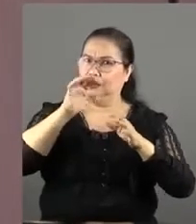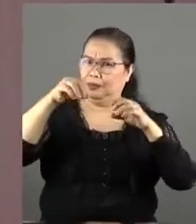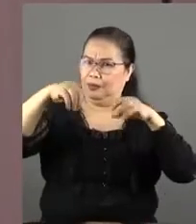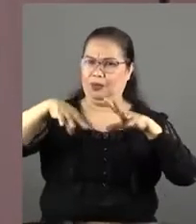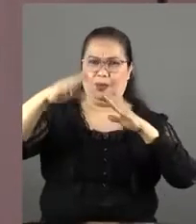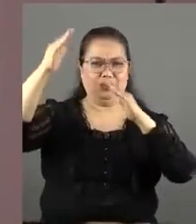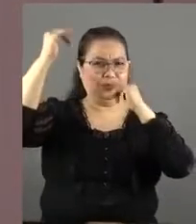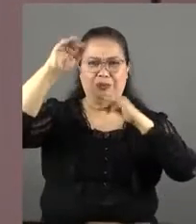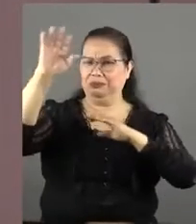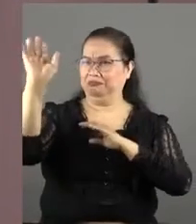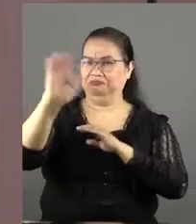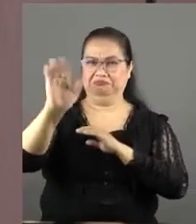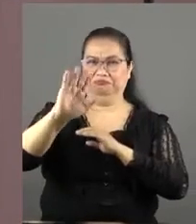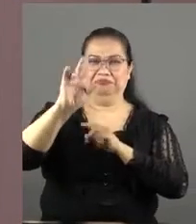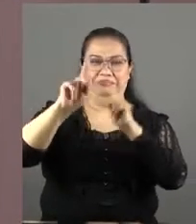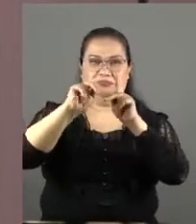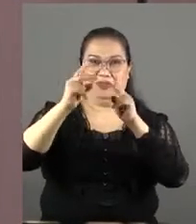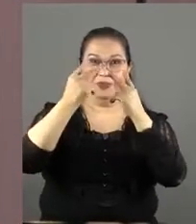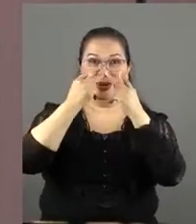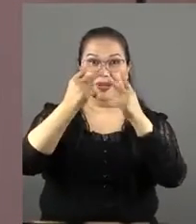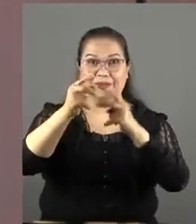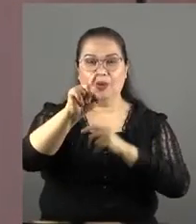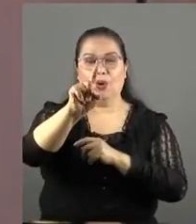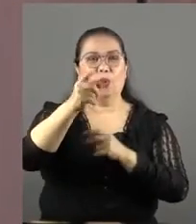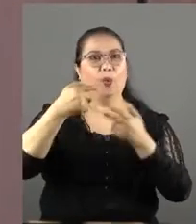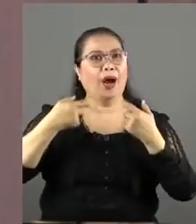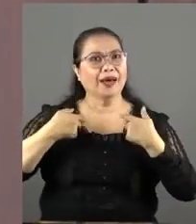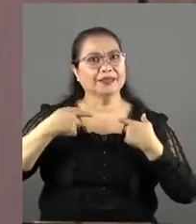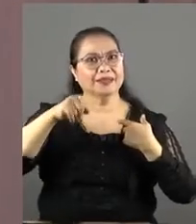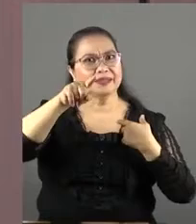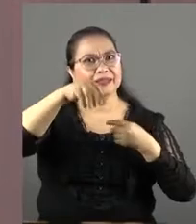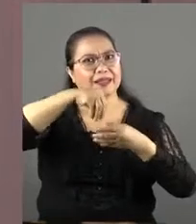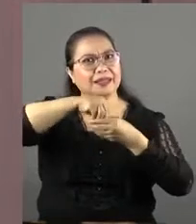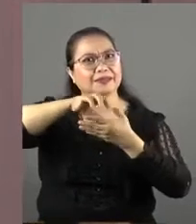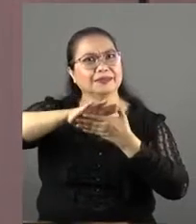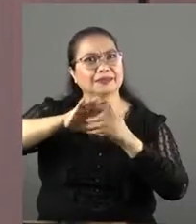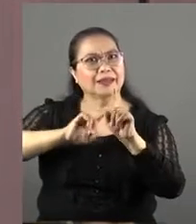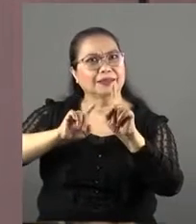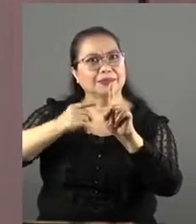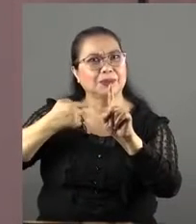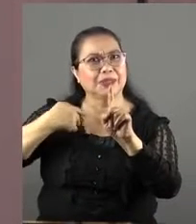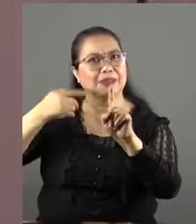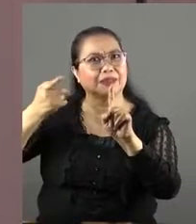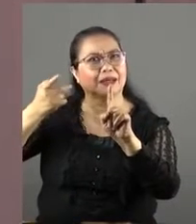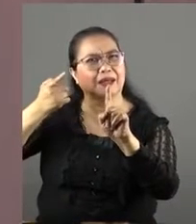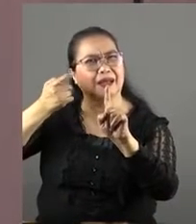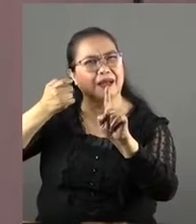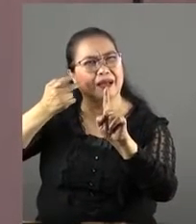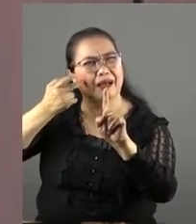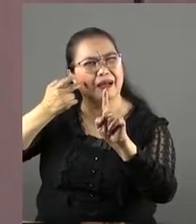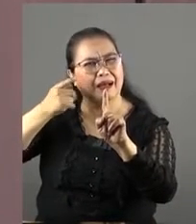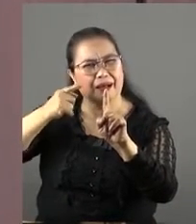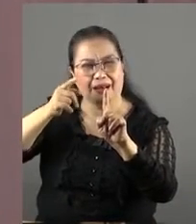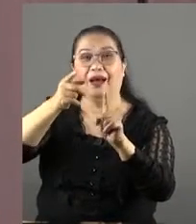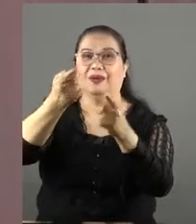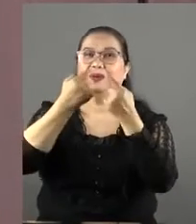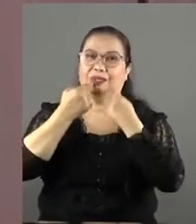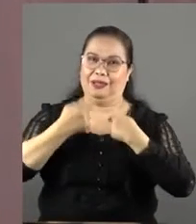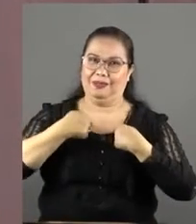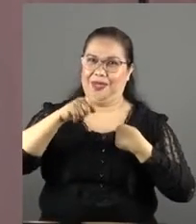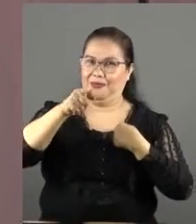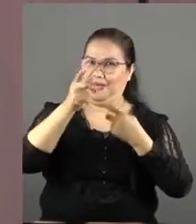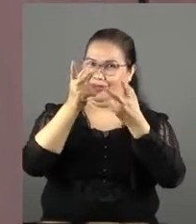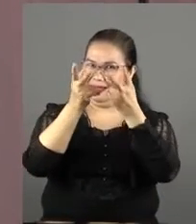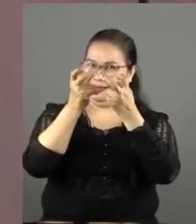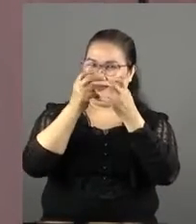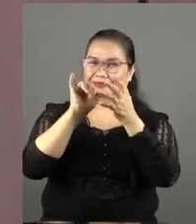hope. And people look at you and say, what have you got? Whatever it is, if you tell me, I'll listen.